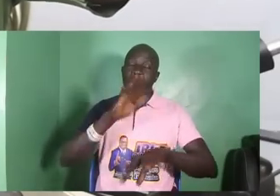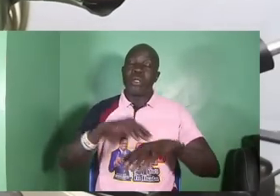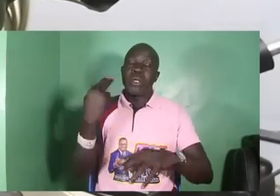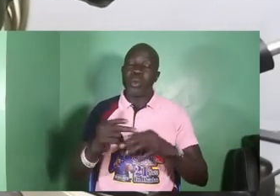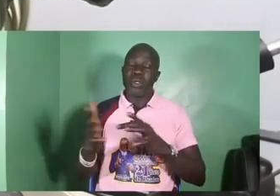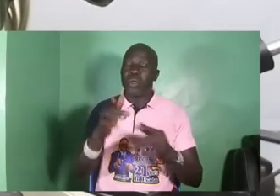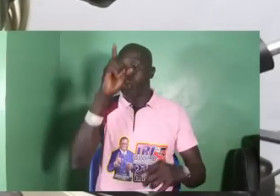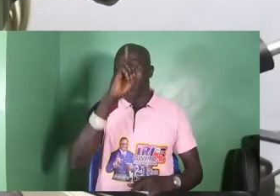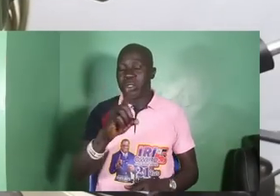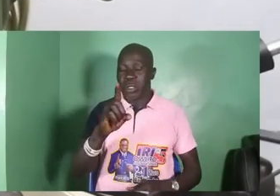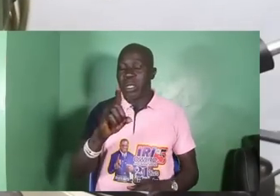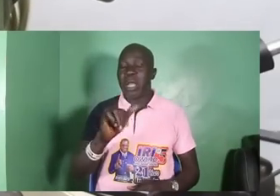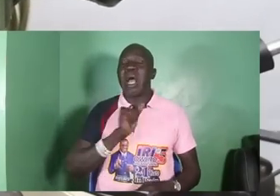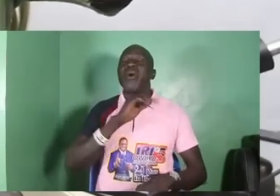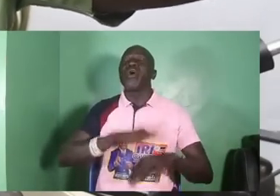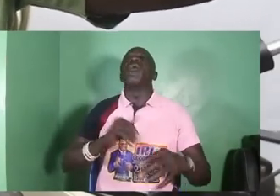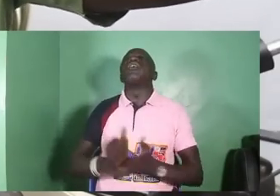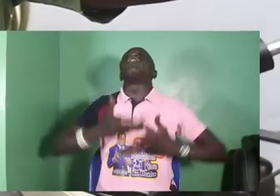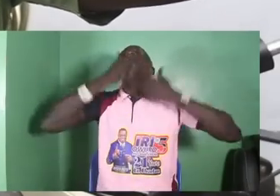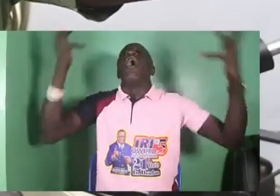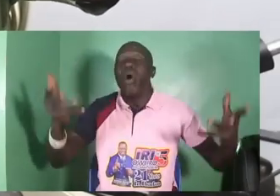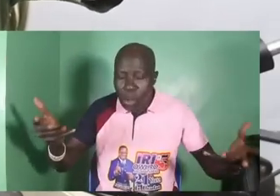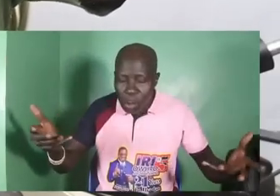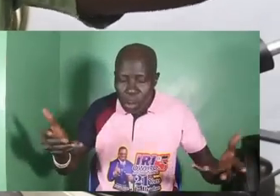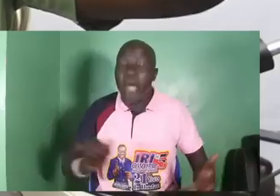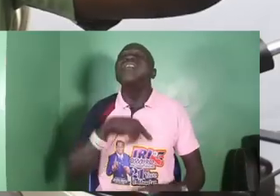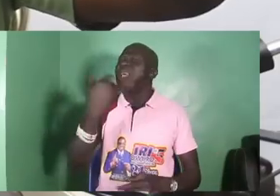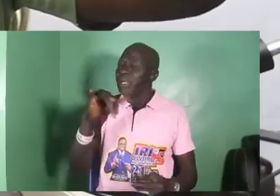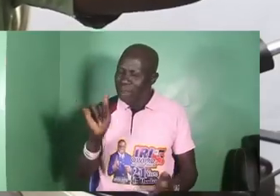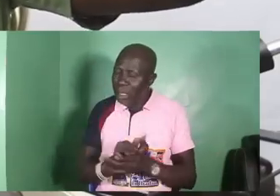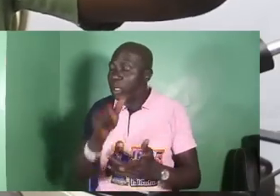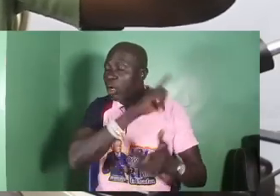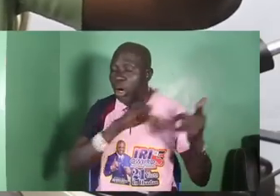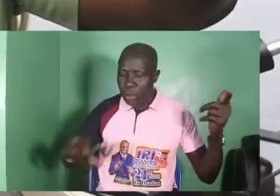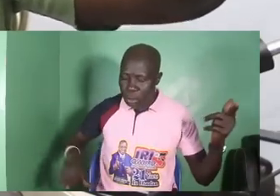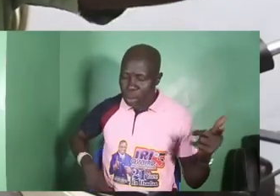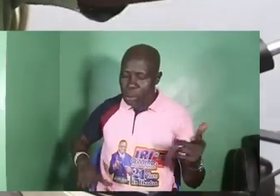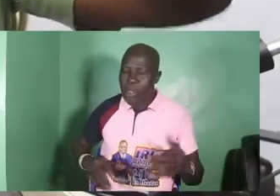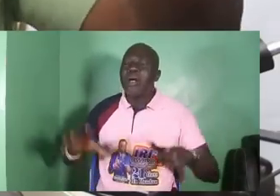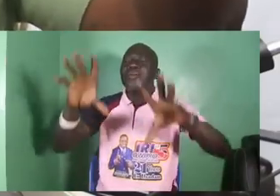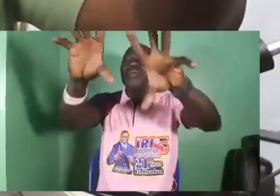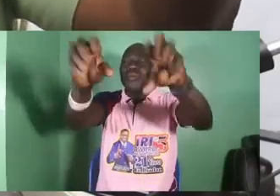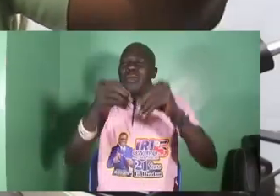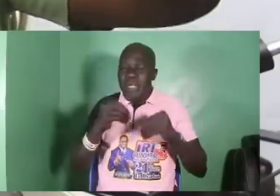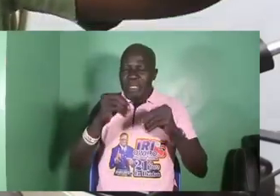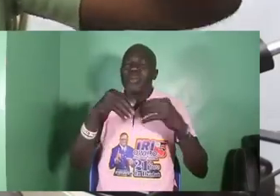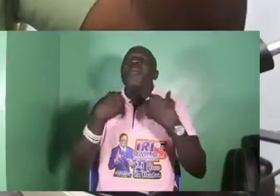Jesus you call the name of Jesus one wa pe asambia you call it as a thunder wa ti wa pe Oluwa be to mi